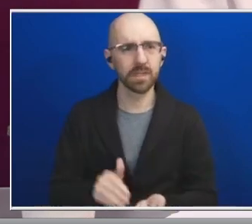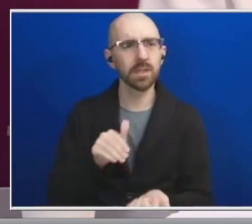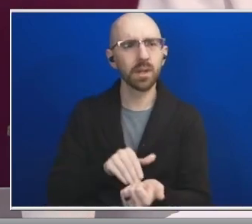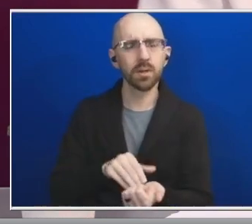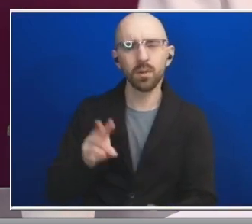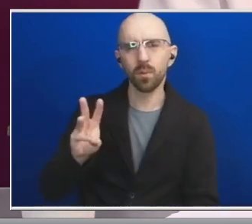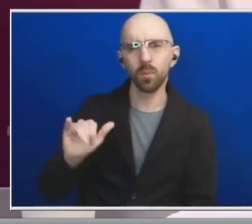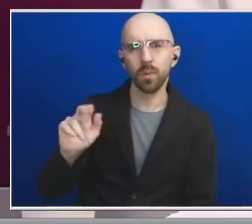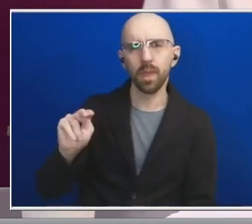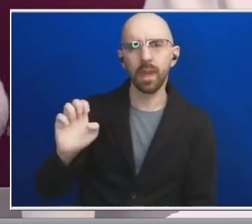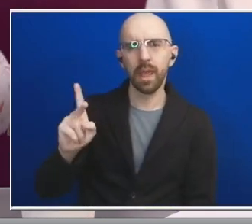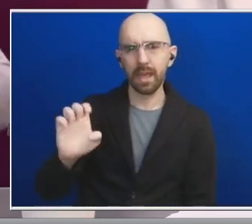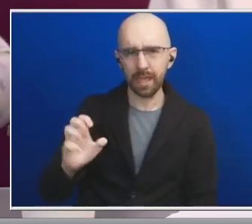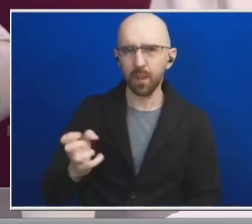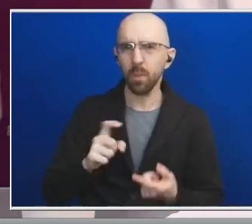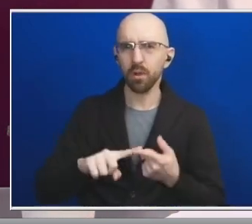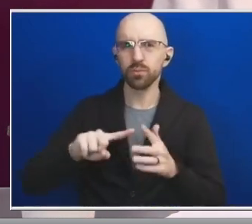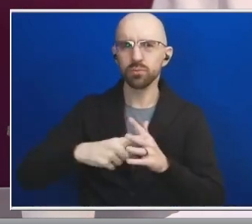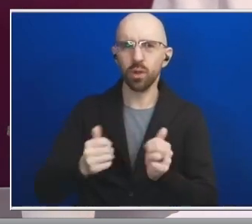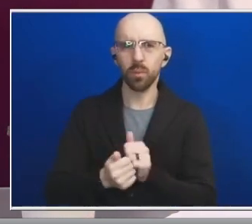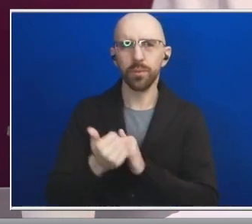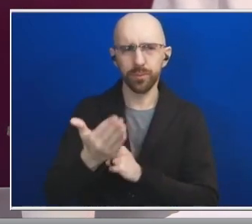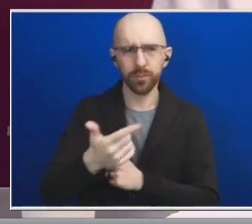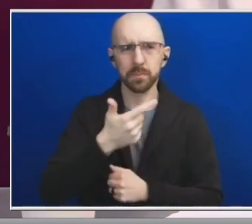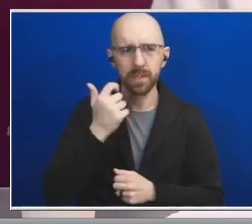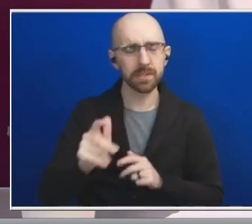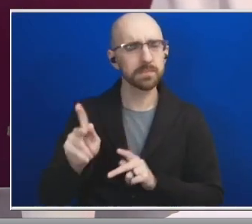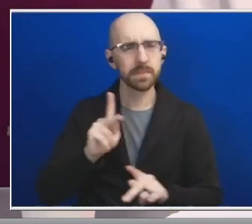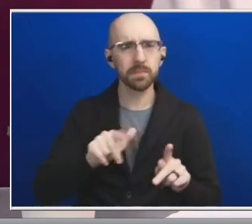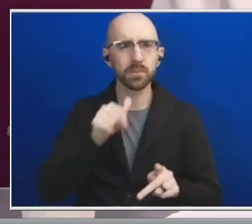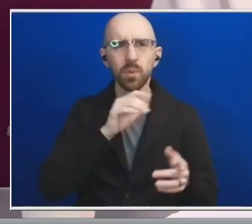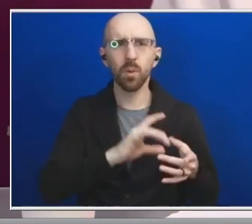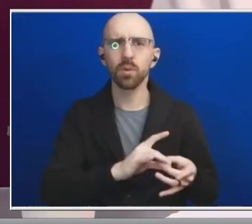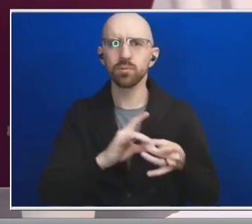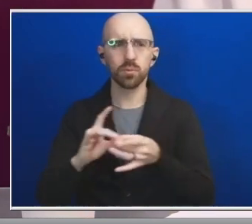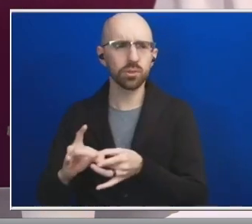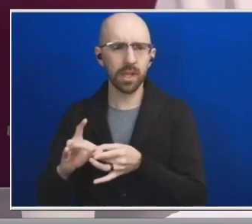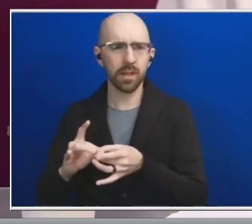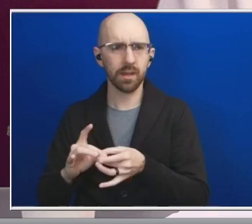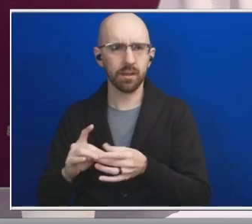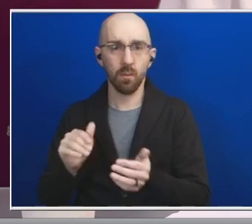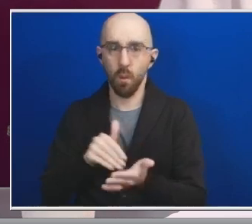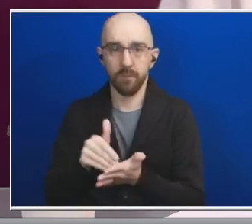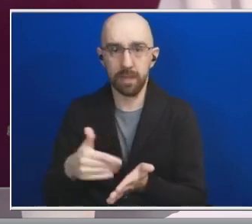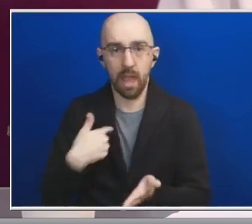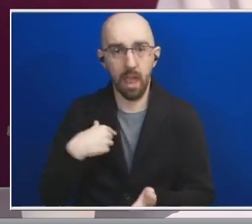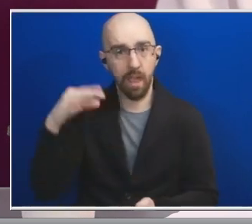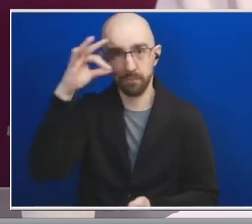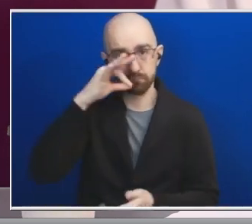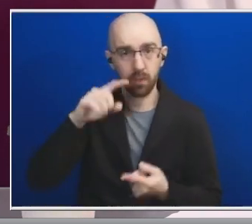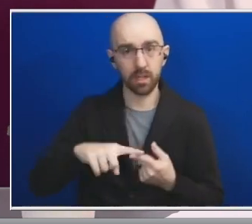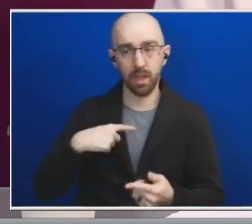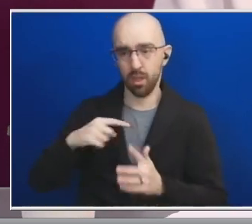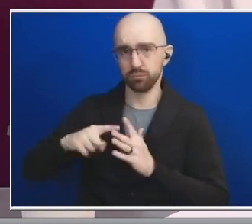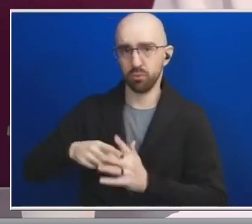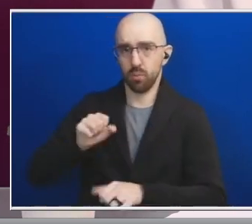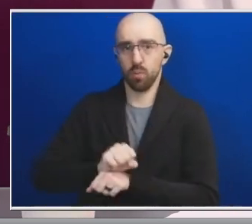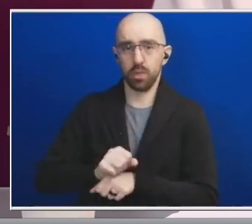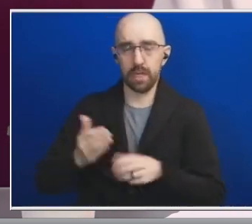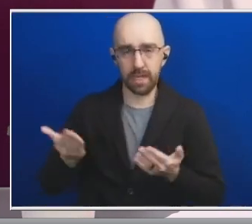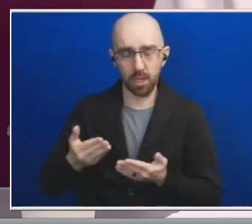off with you because people don't associate often, I didn't until I started working here, hormone